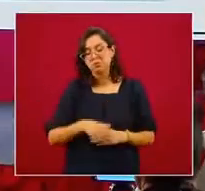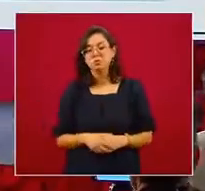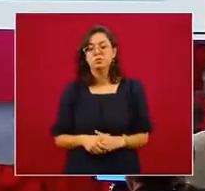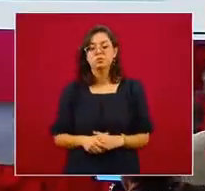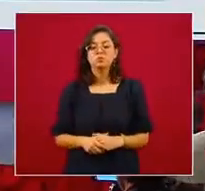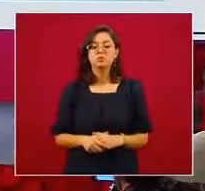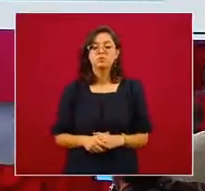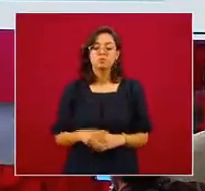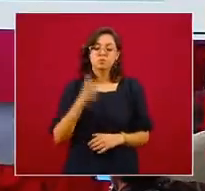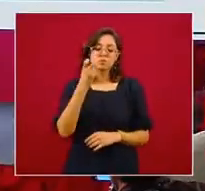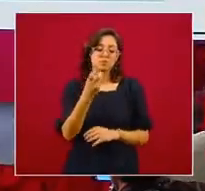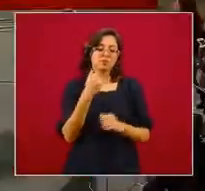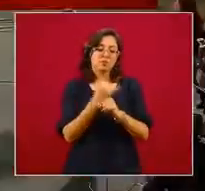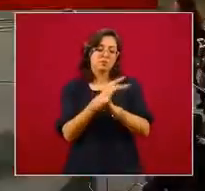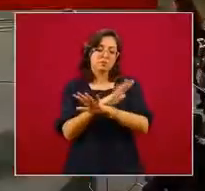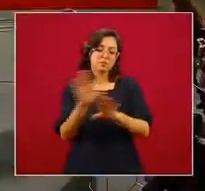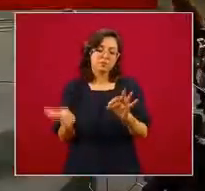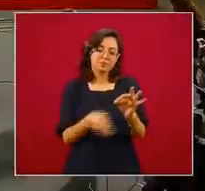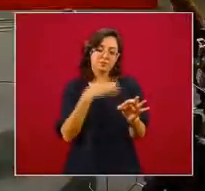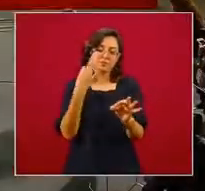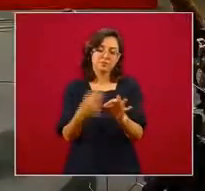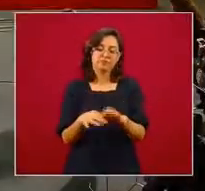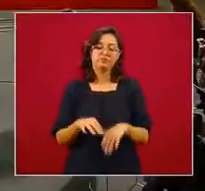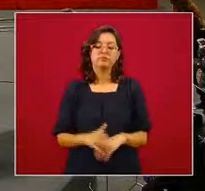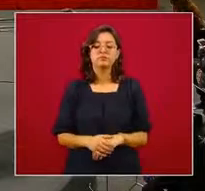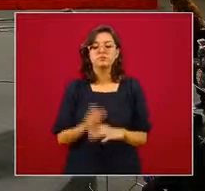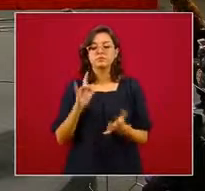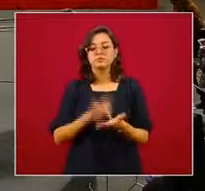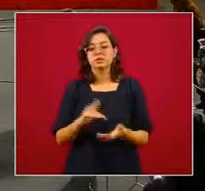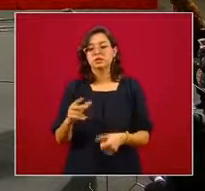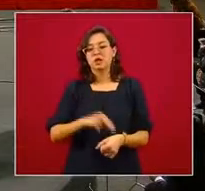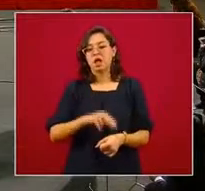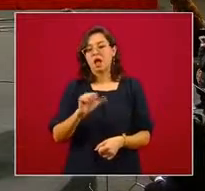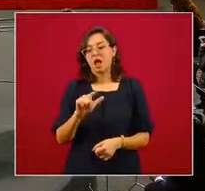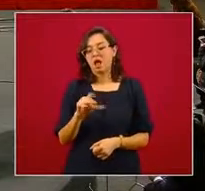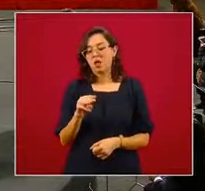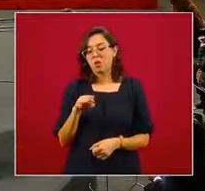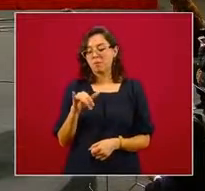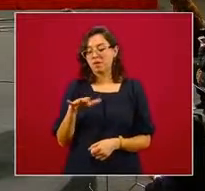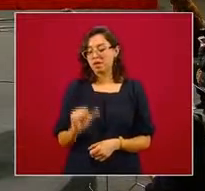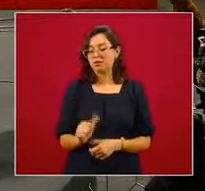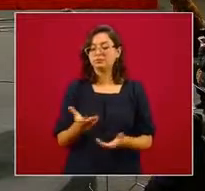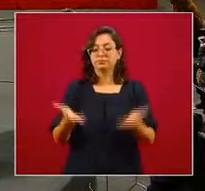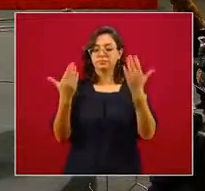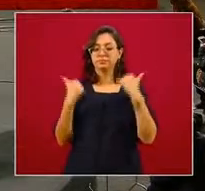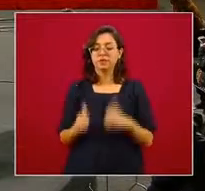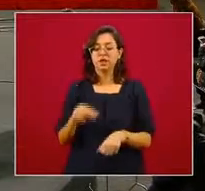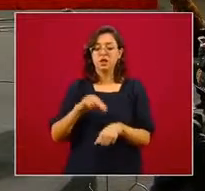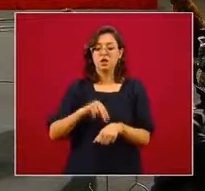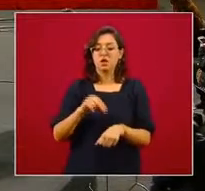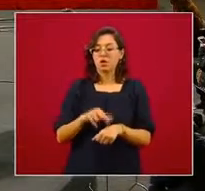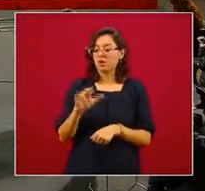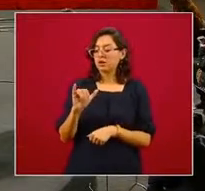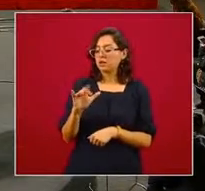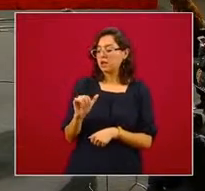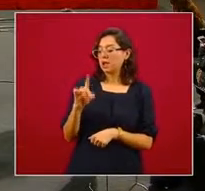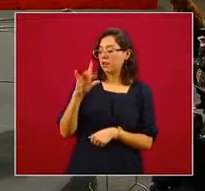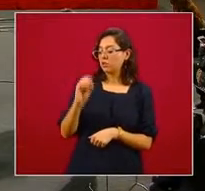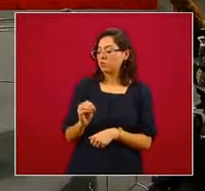still be performed. Thank you very much. Thank you, Dr. Alomia. Dr. Ricardo Cortés, will you